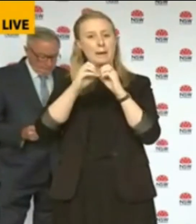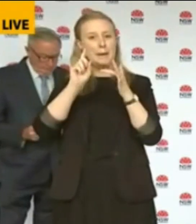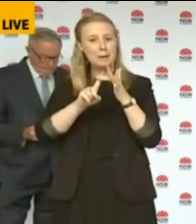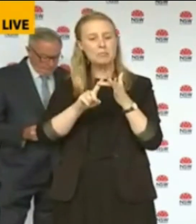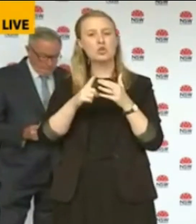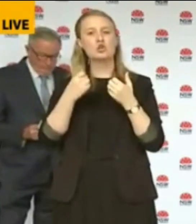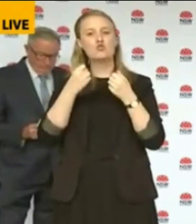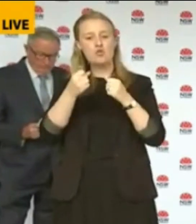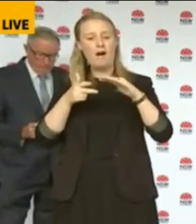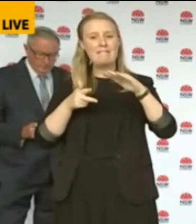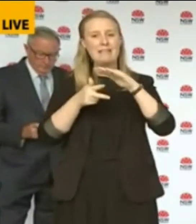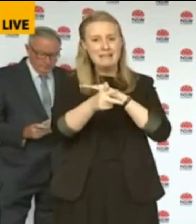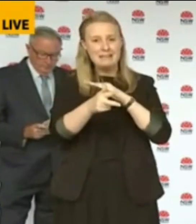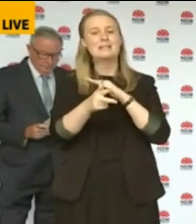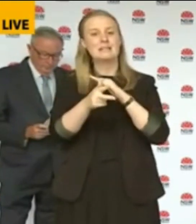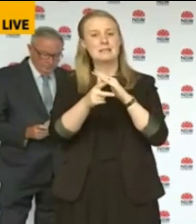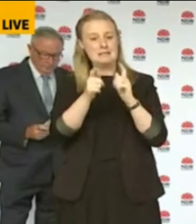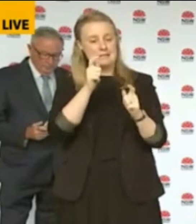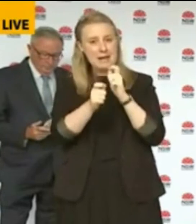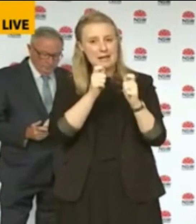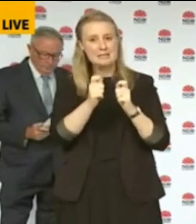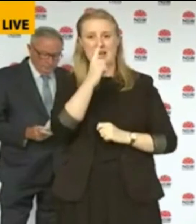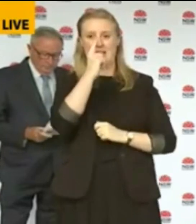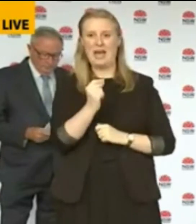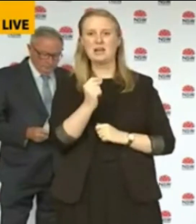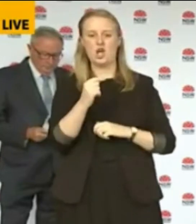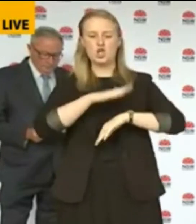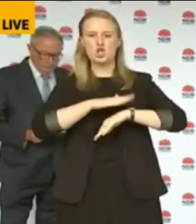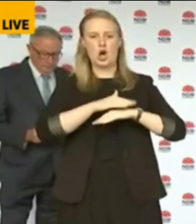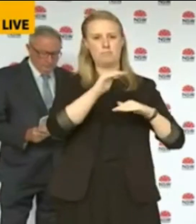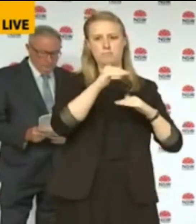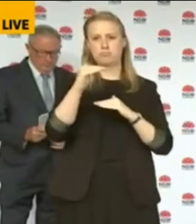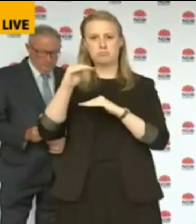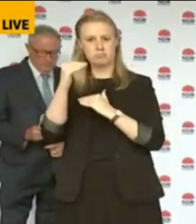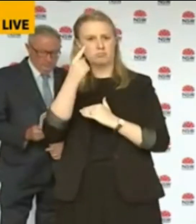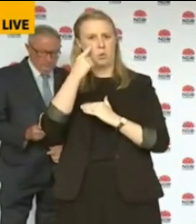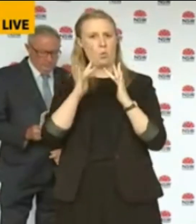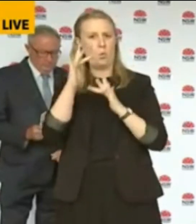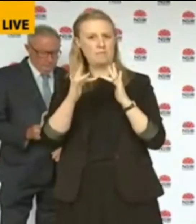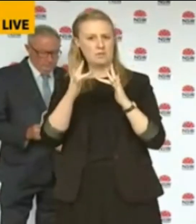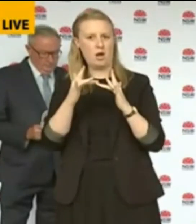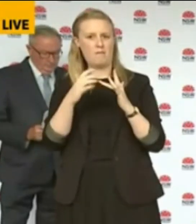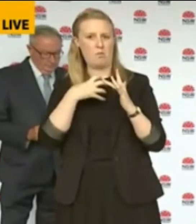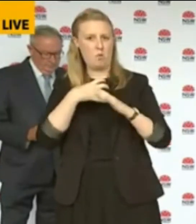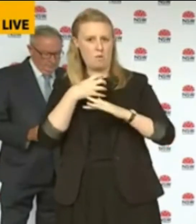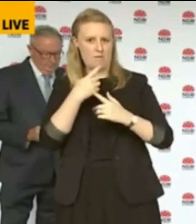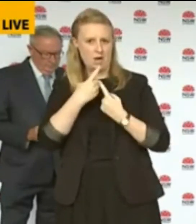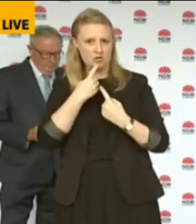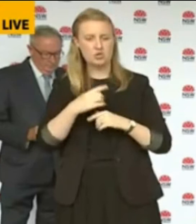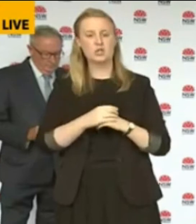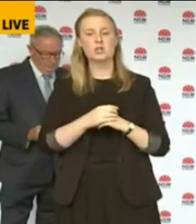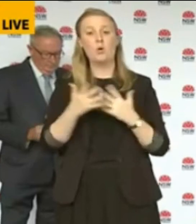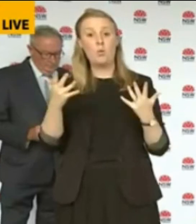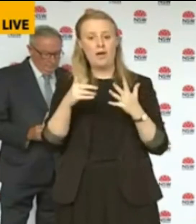a.m. to 5 p.m. 7 days a week after that. And the drive-through clinic is located at the Sydney University's Cumberland